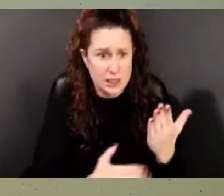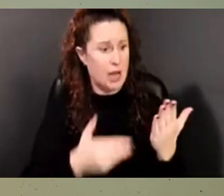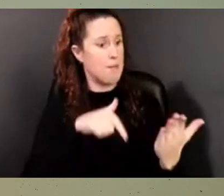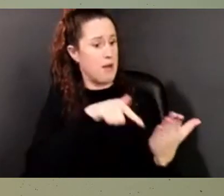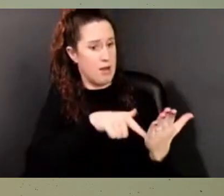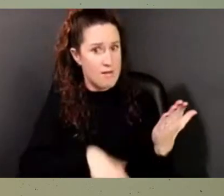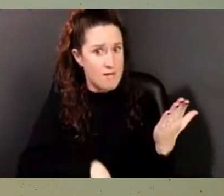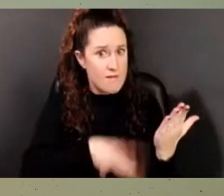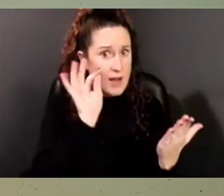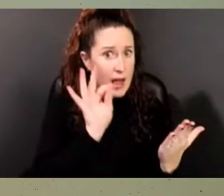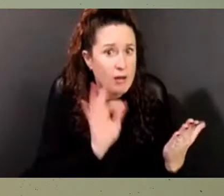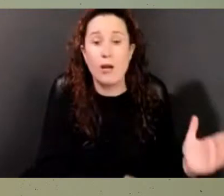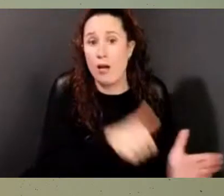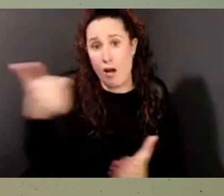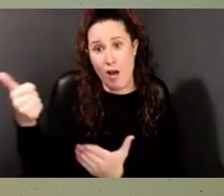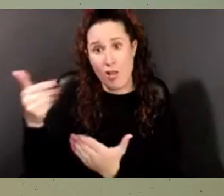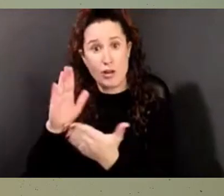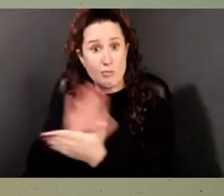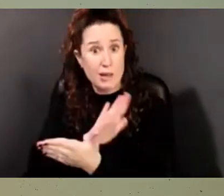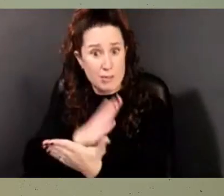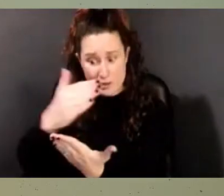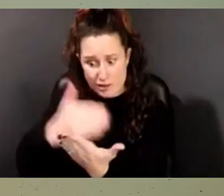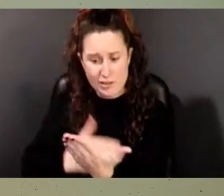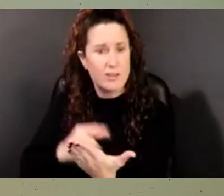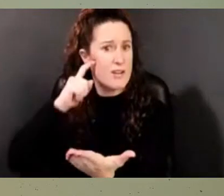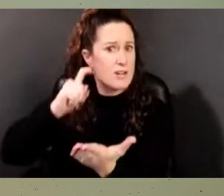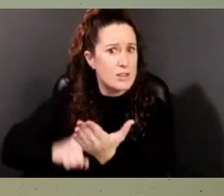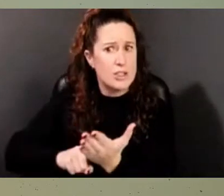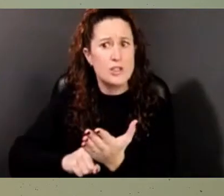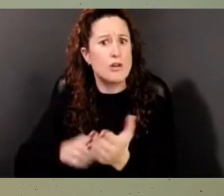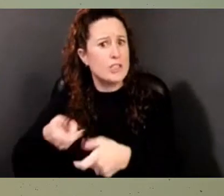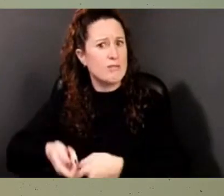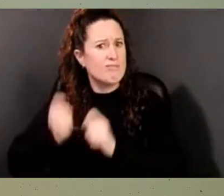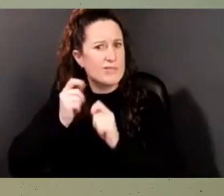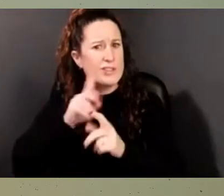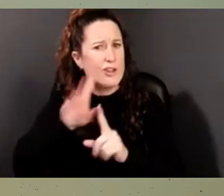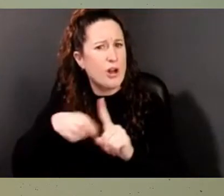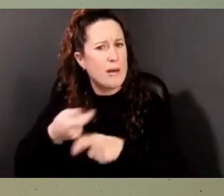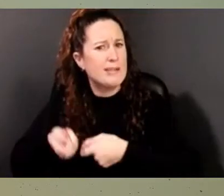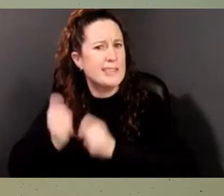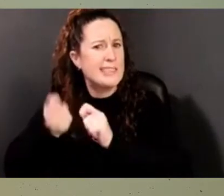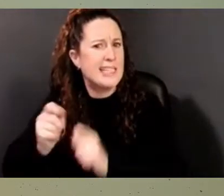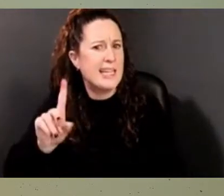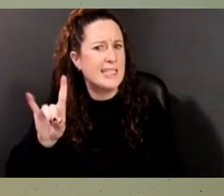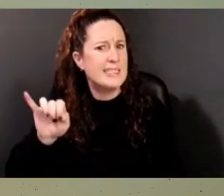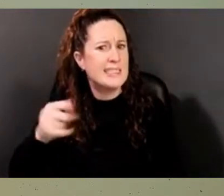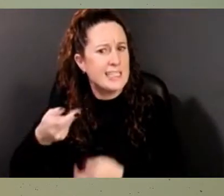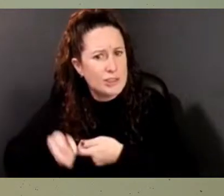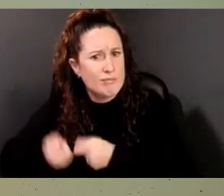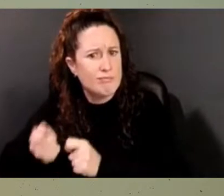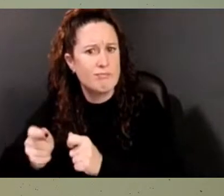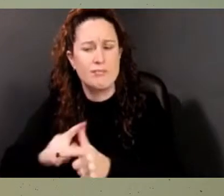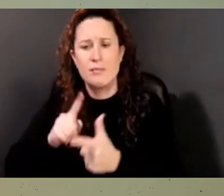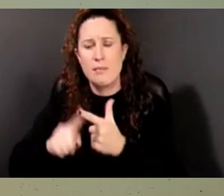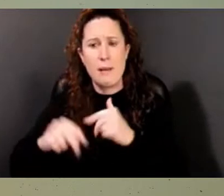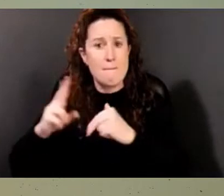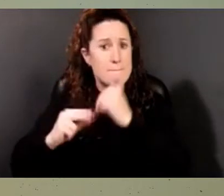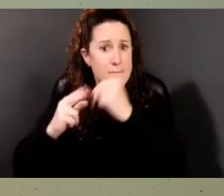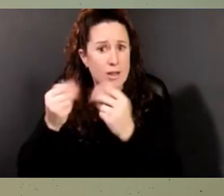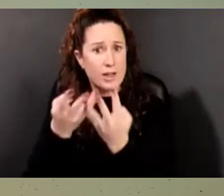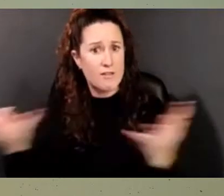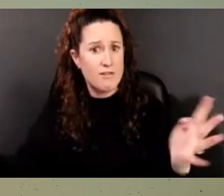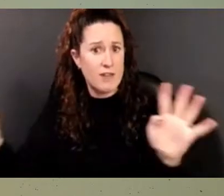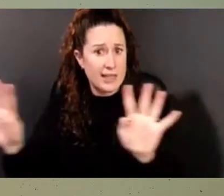purchasing coffins, digging ditches and banks around a graveyard, and building a post and rail fence